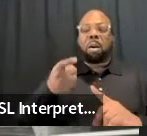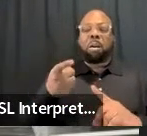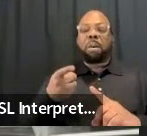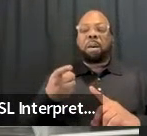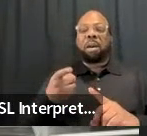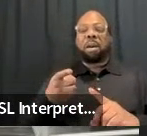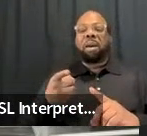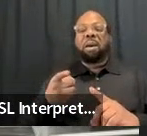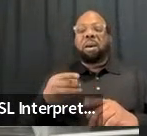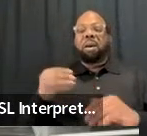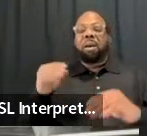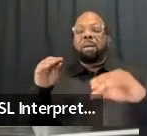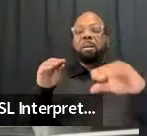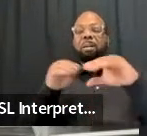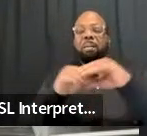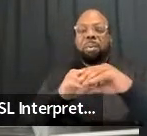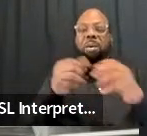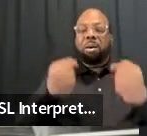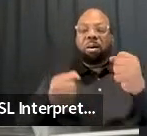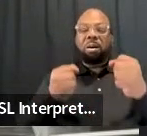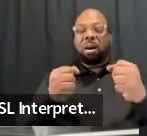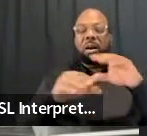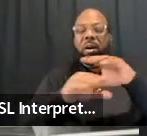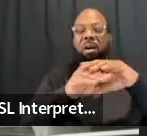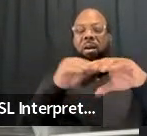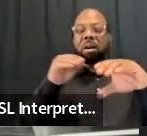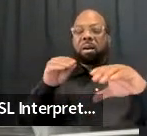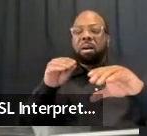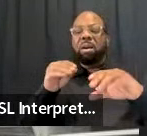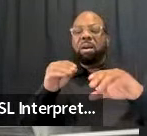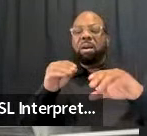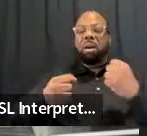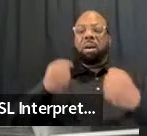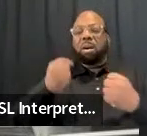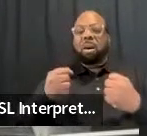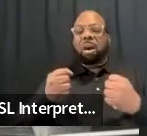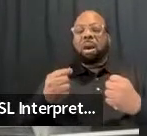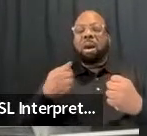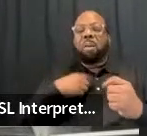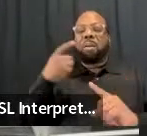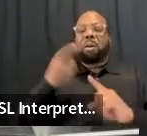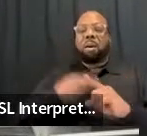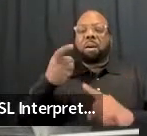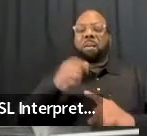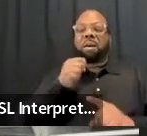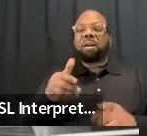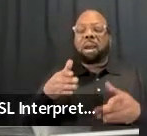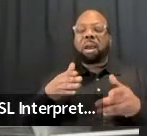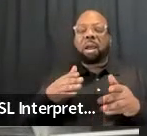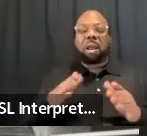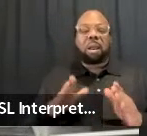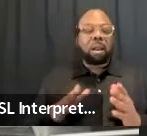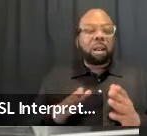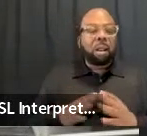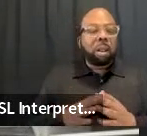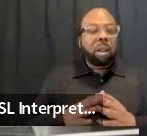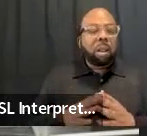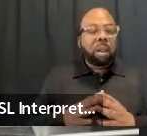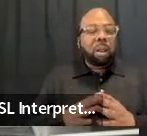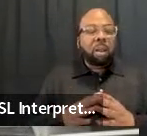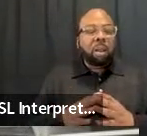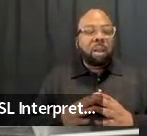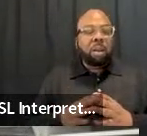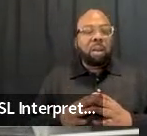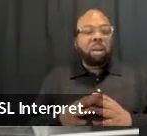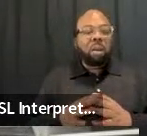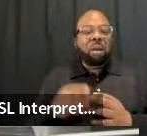retrieve vehicles using automated technology. These are facilities that do not allow humans to enter. The car is dropped off on